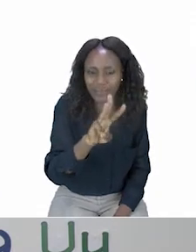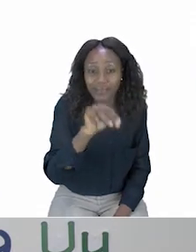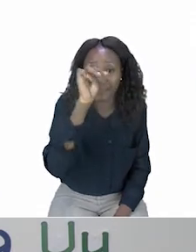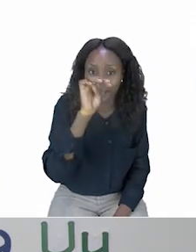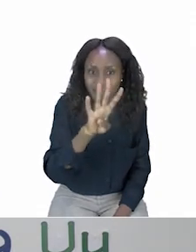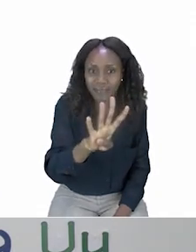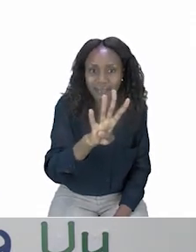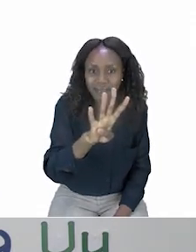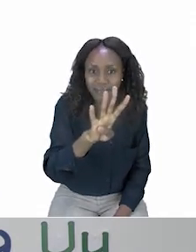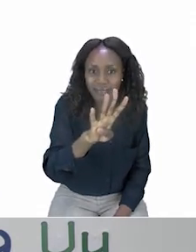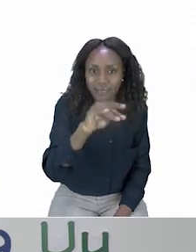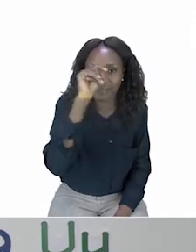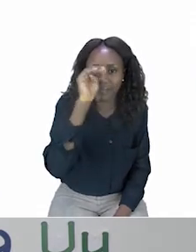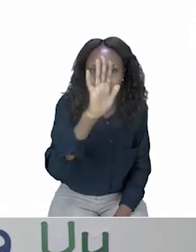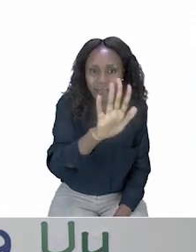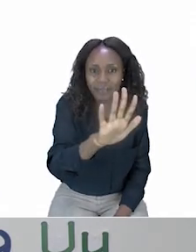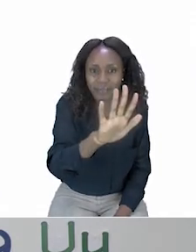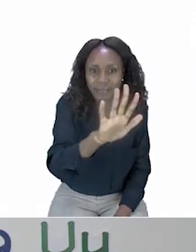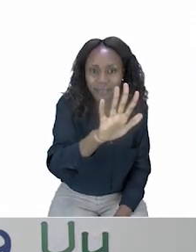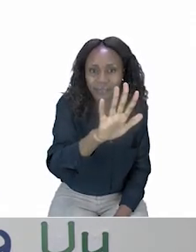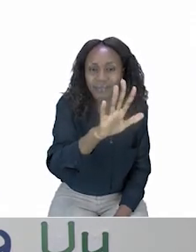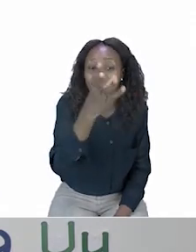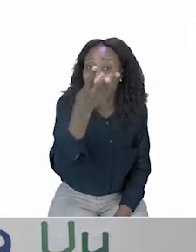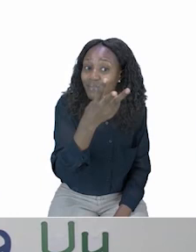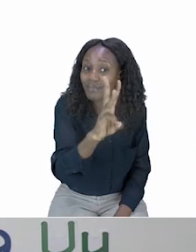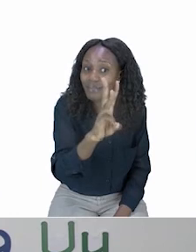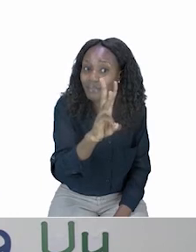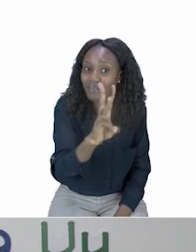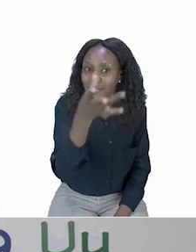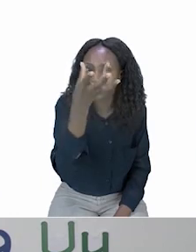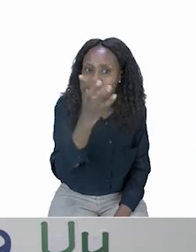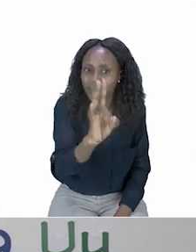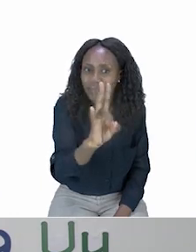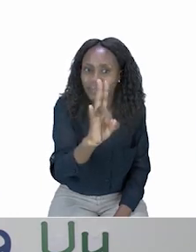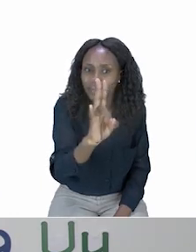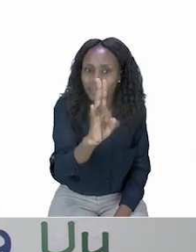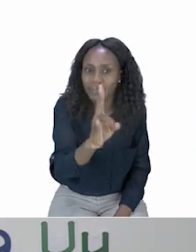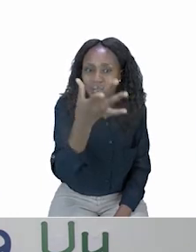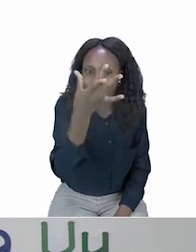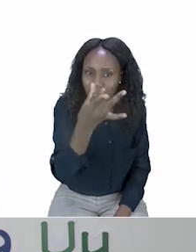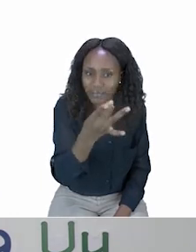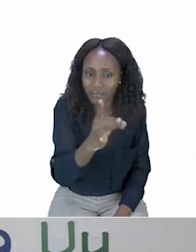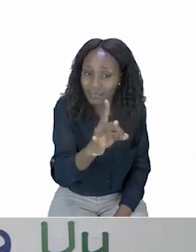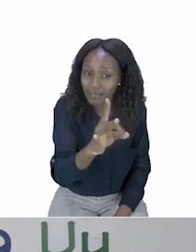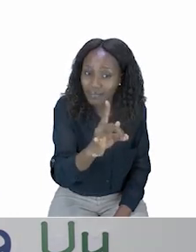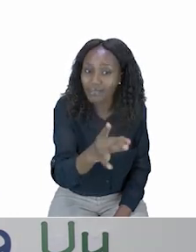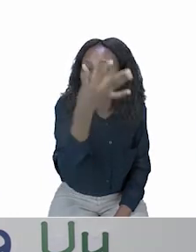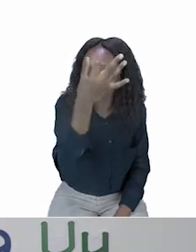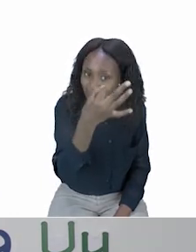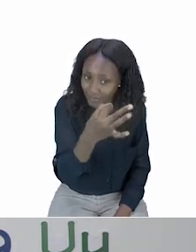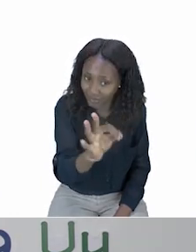3, 4, 5, 6, 7,